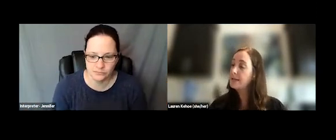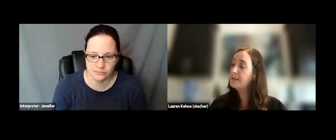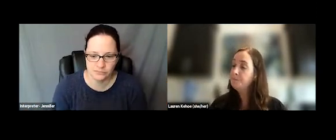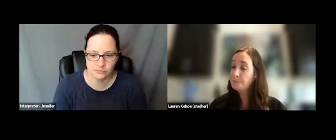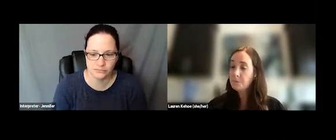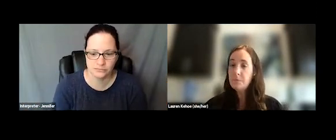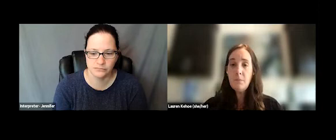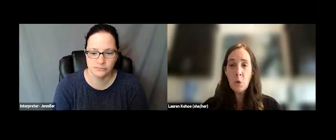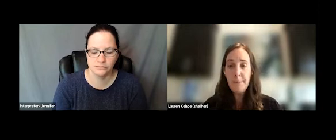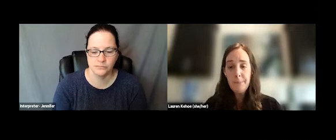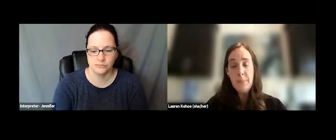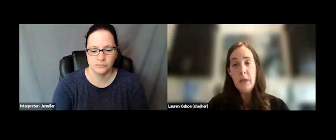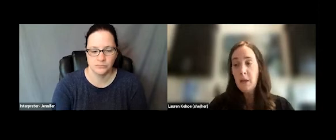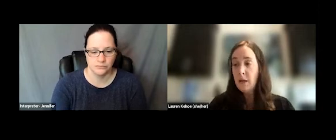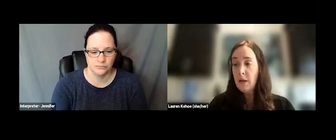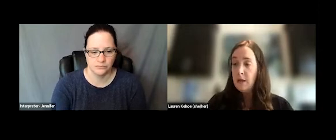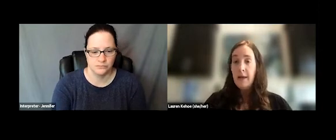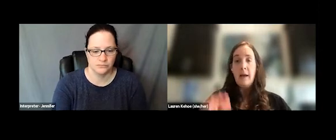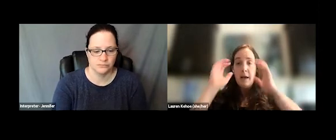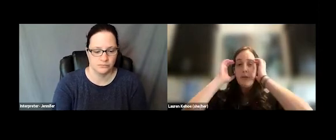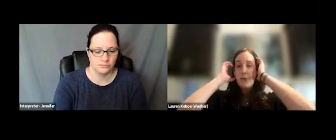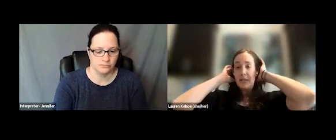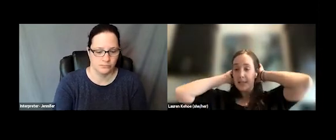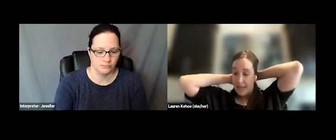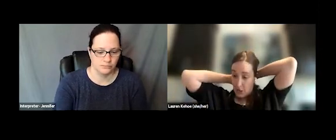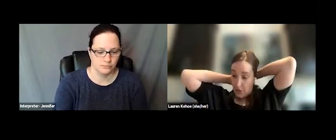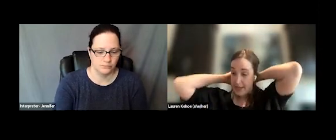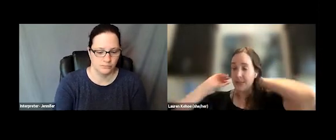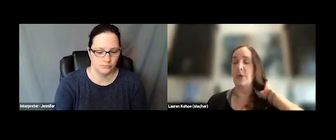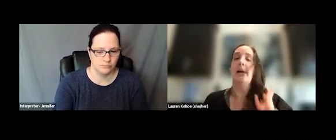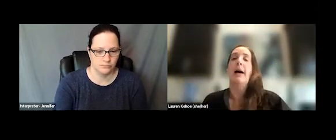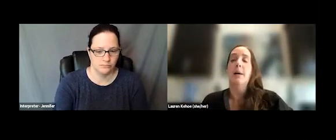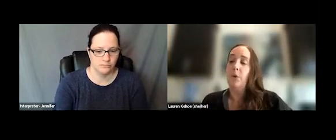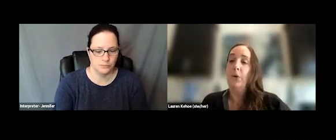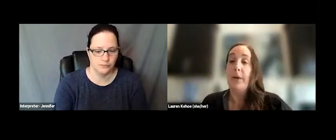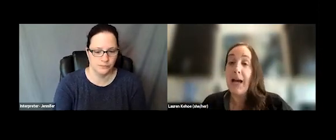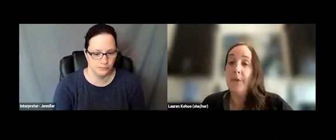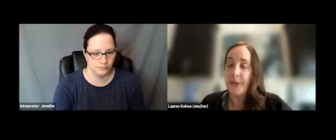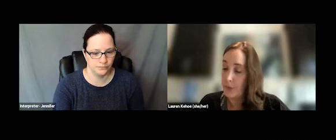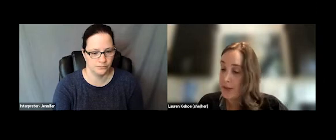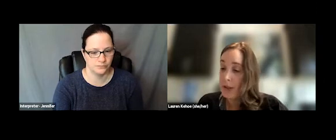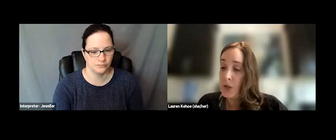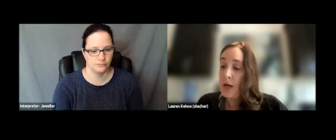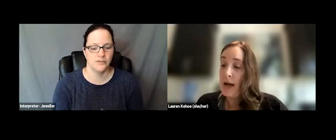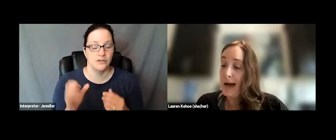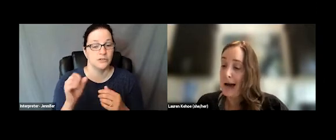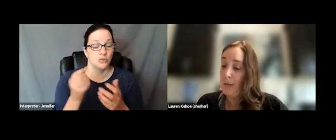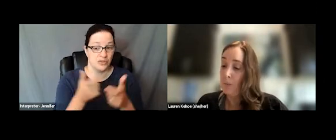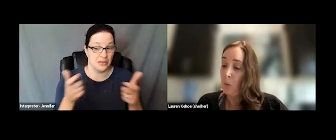to access. Okay. So the biggest takeaways we had from this